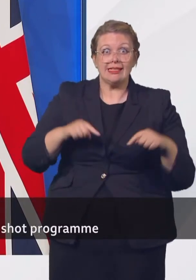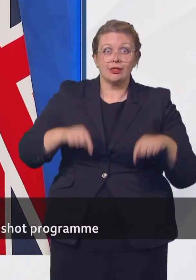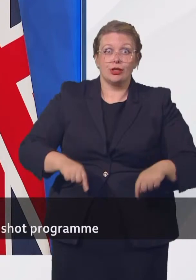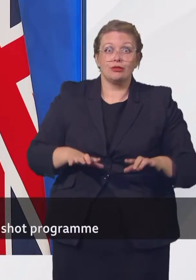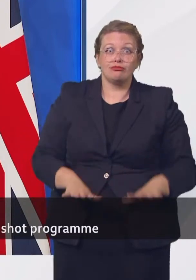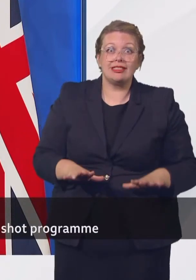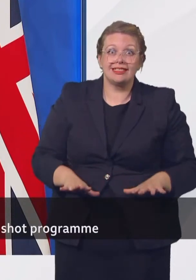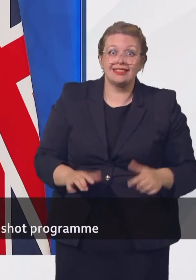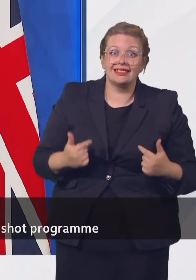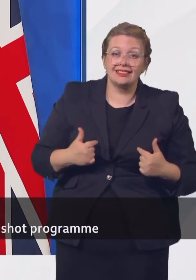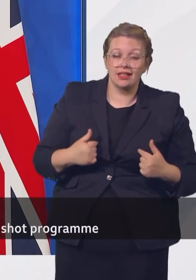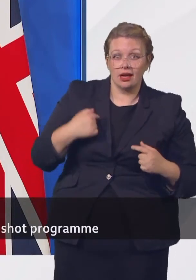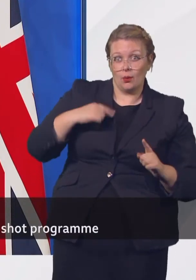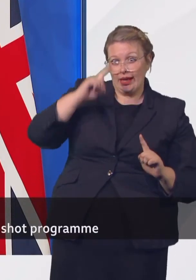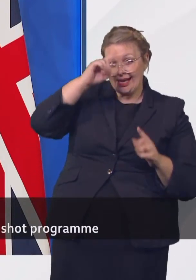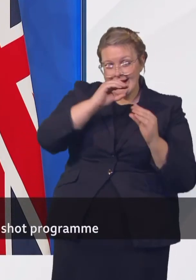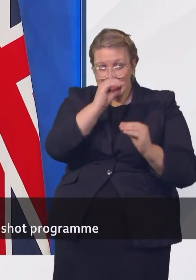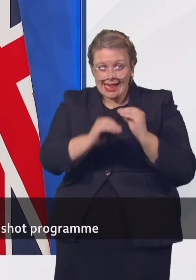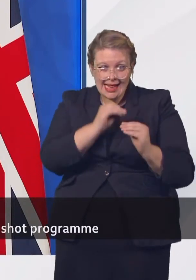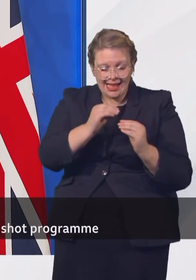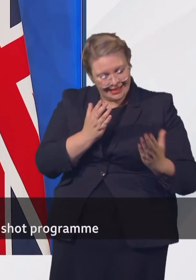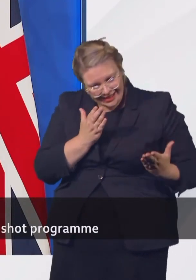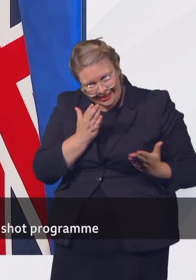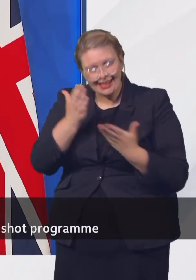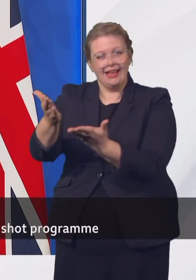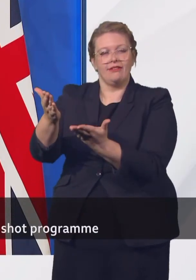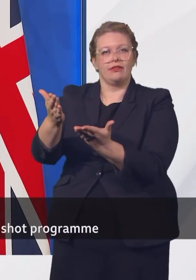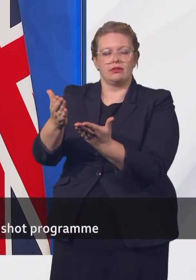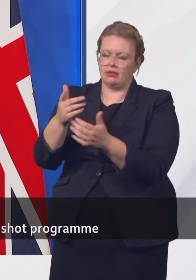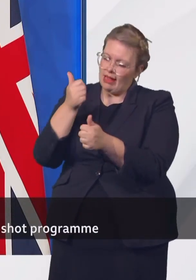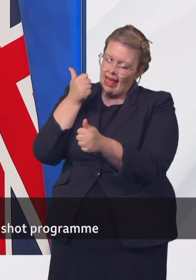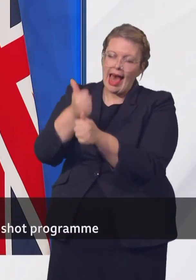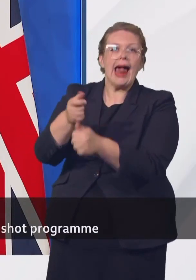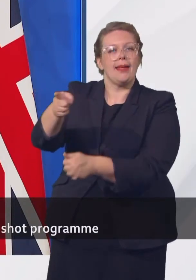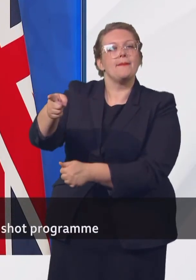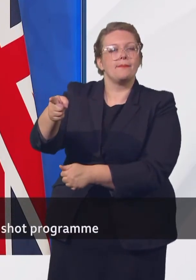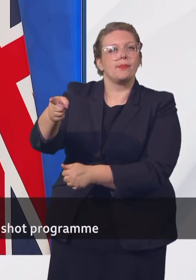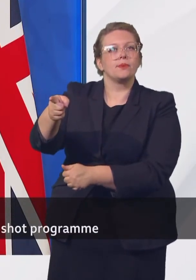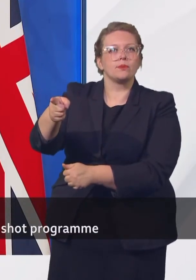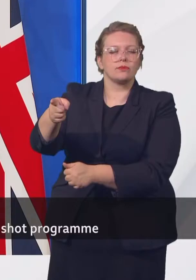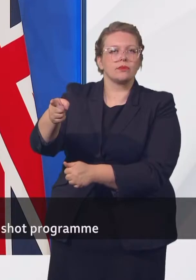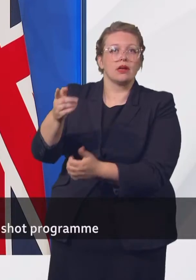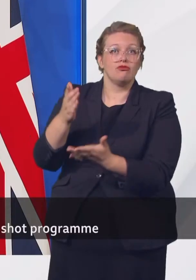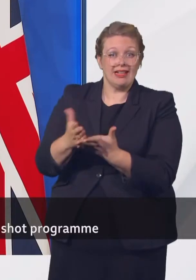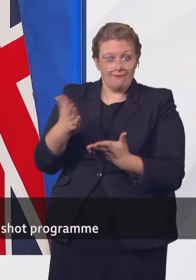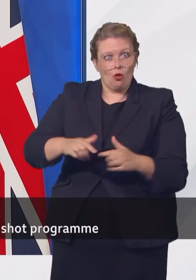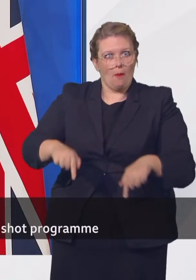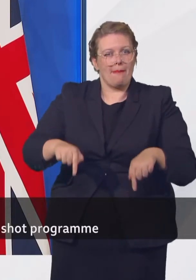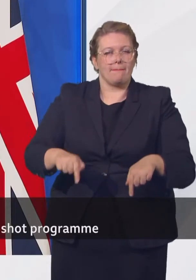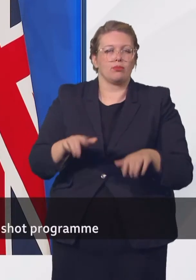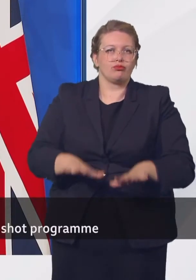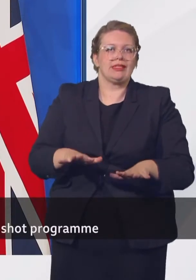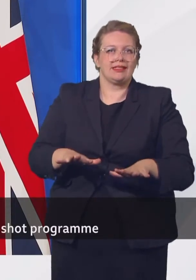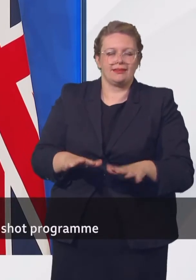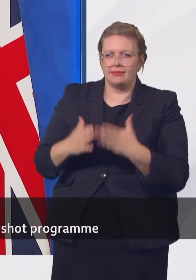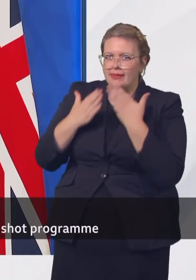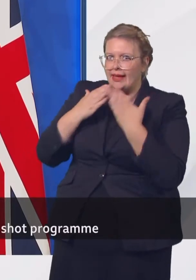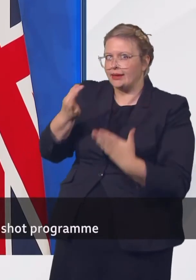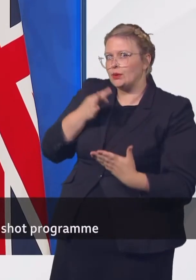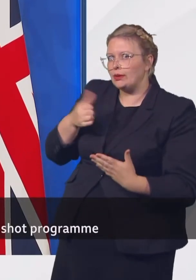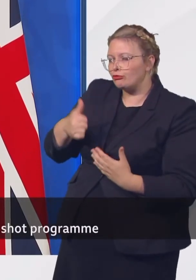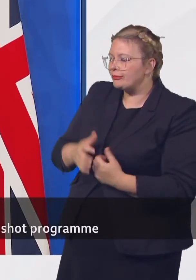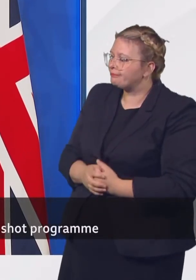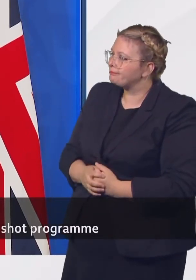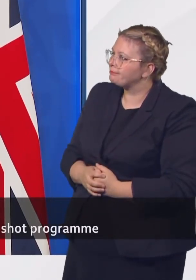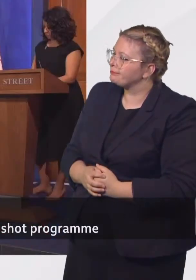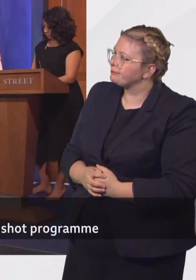that is the biggest contribution that we can make, which effectively comes from British science. Thanks very much.